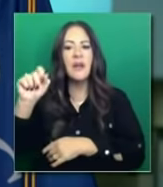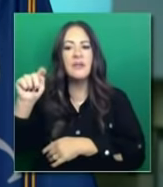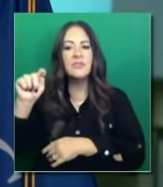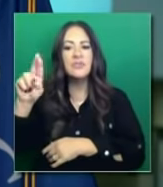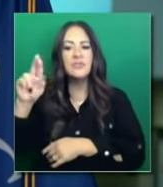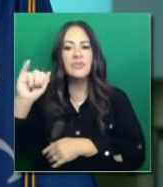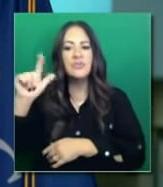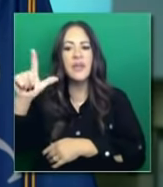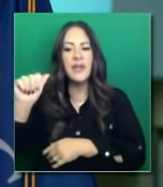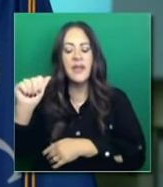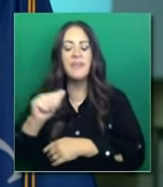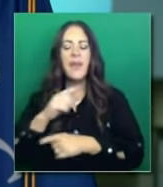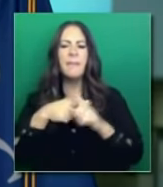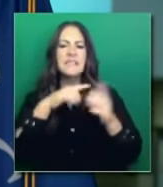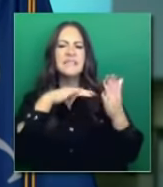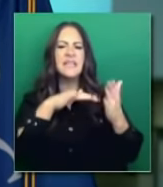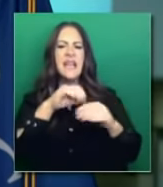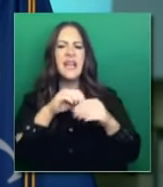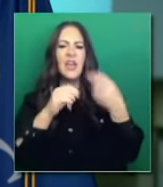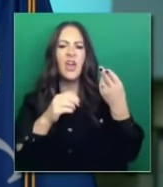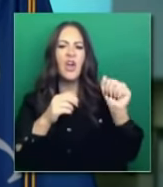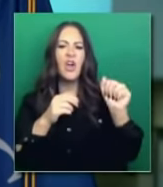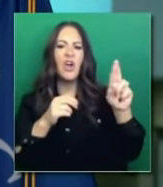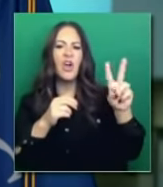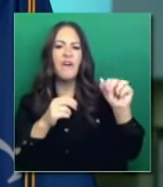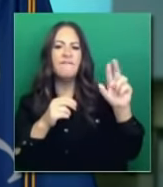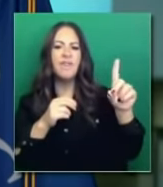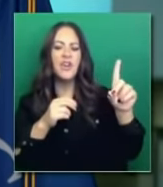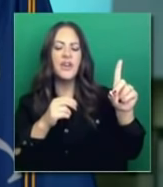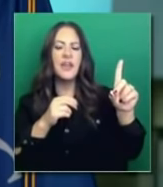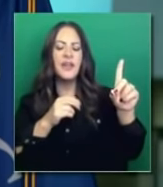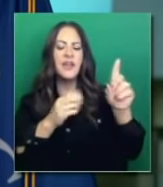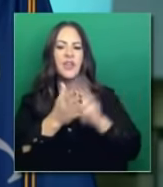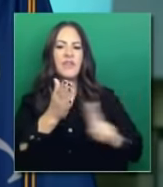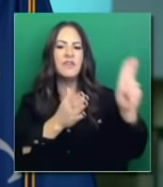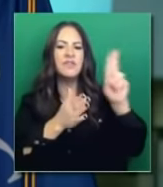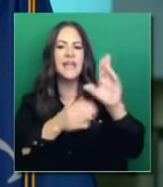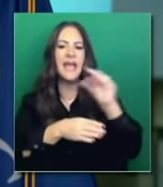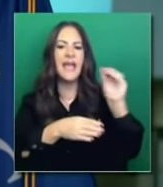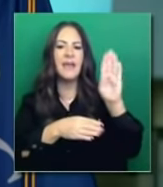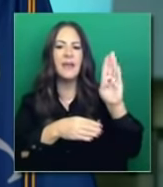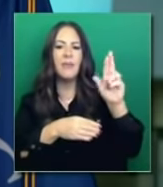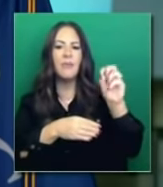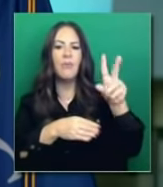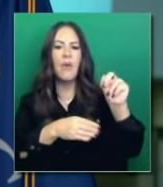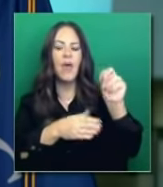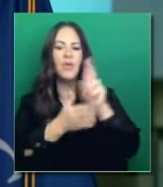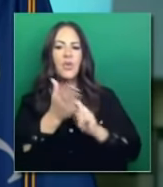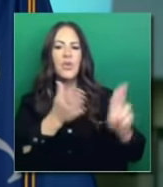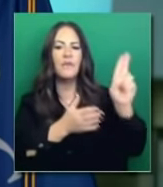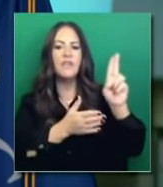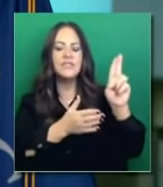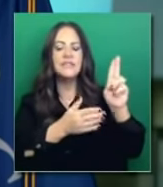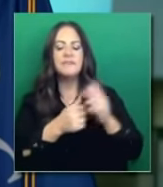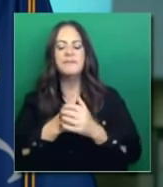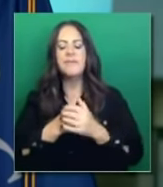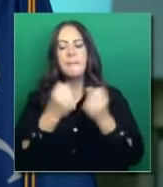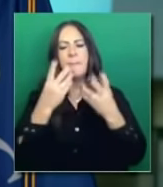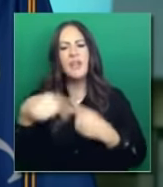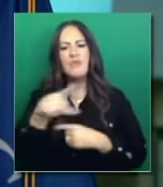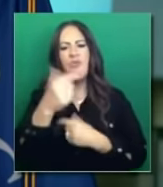CDC, to sort of back up our belief system here. And as many of you know, she has been